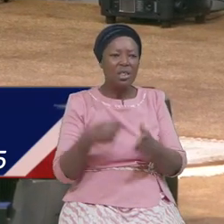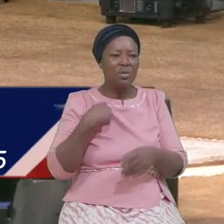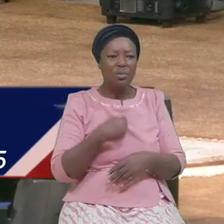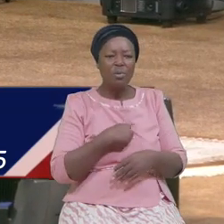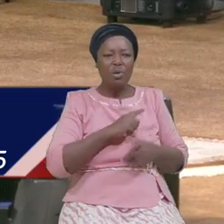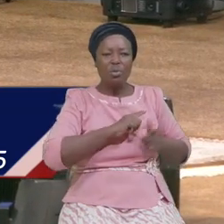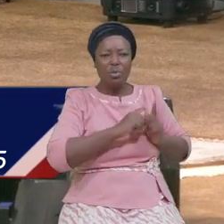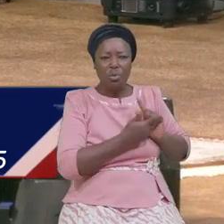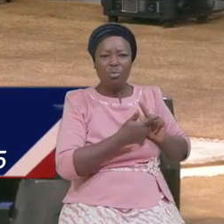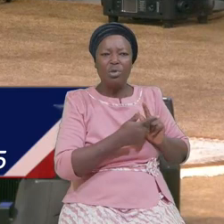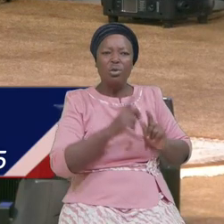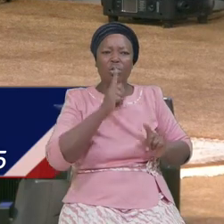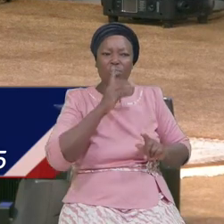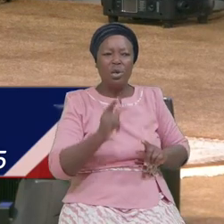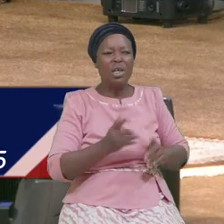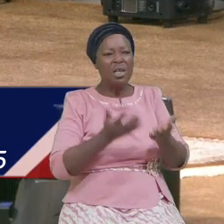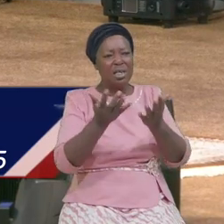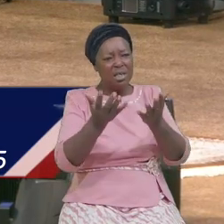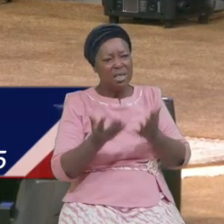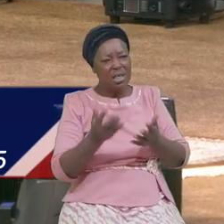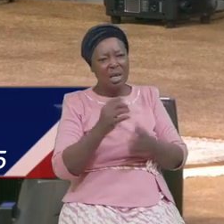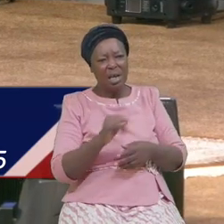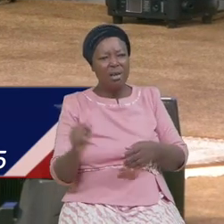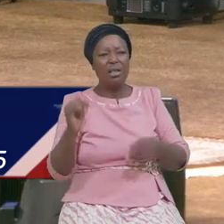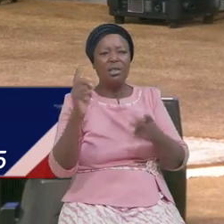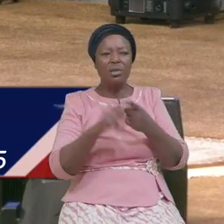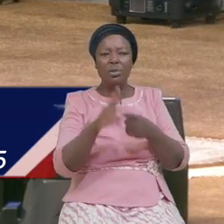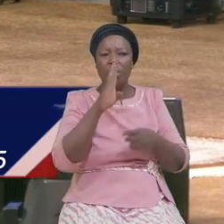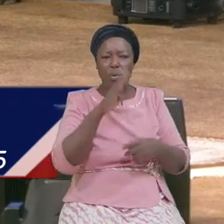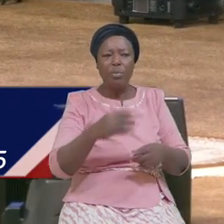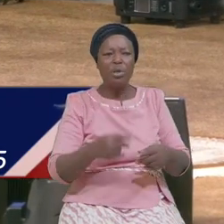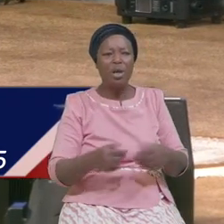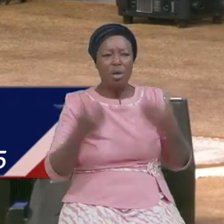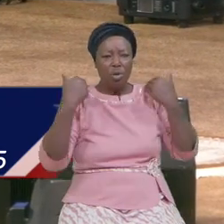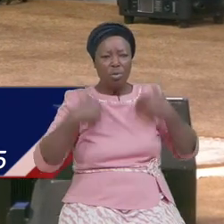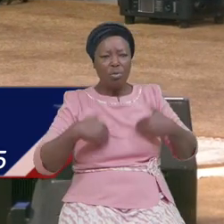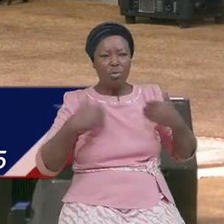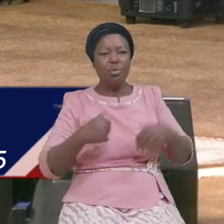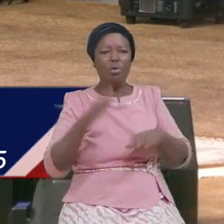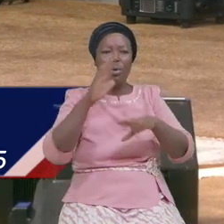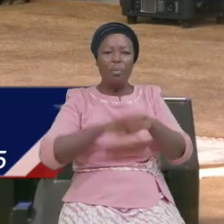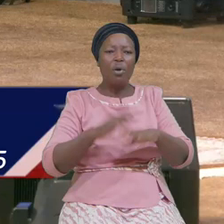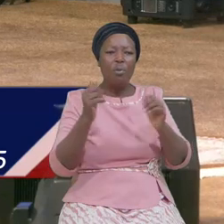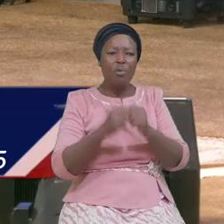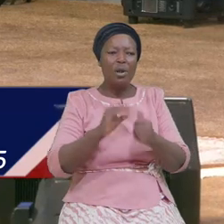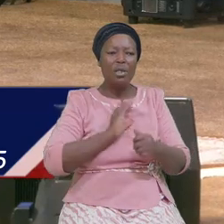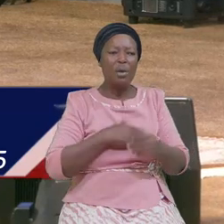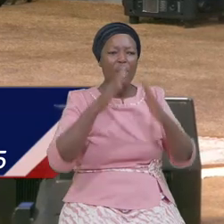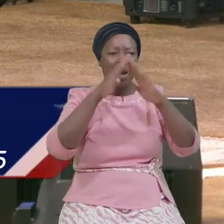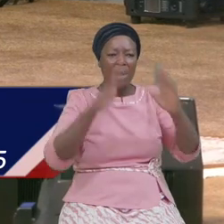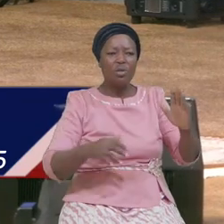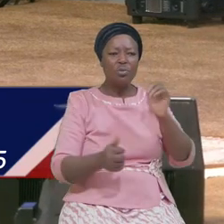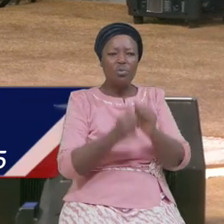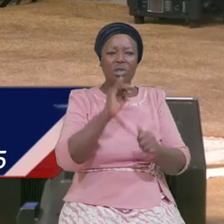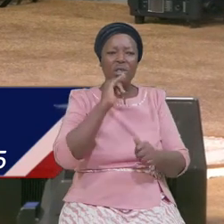groan, earnestly desiring to be closed upon with our house which is